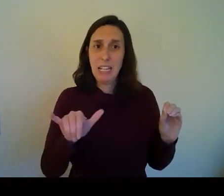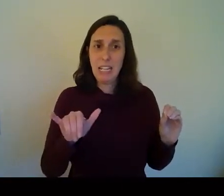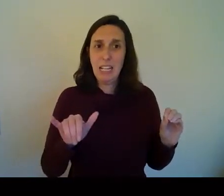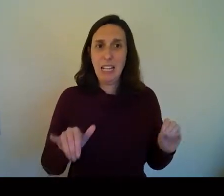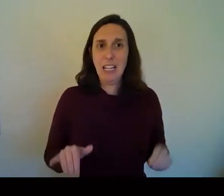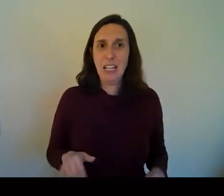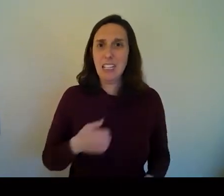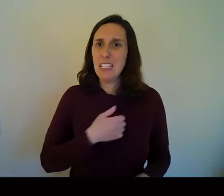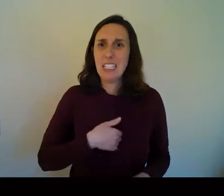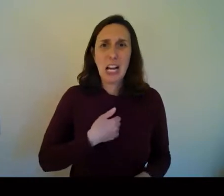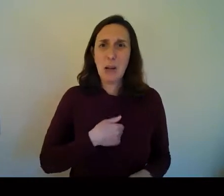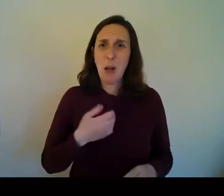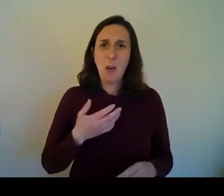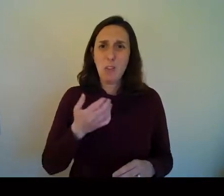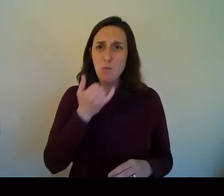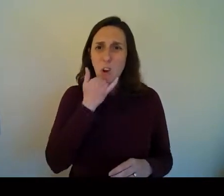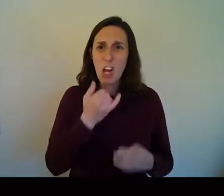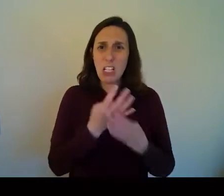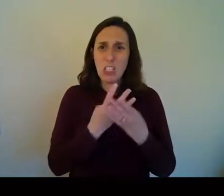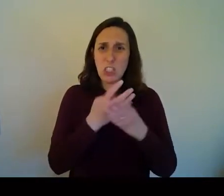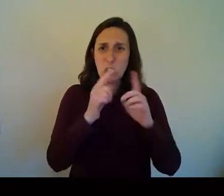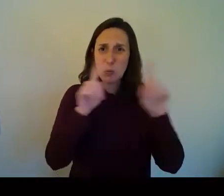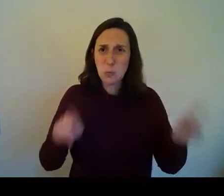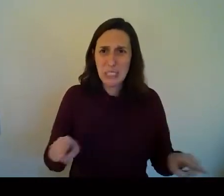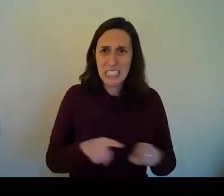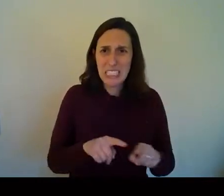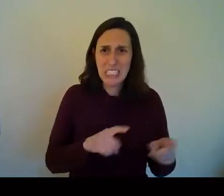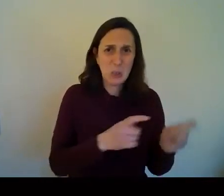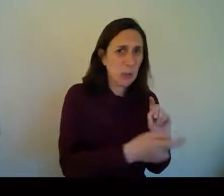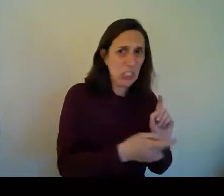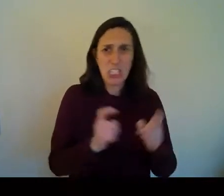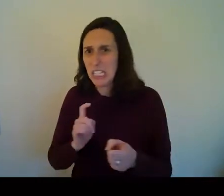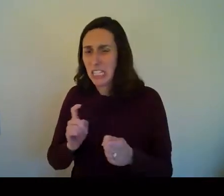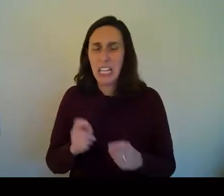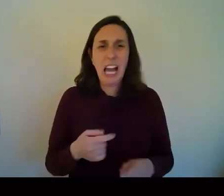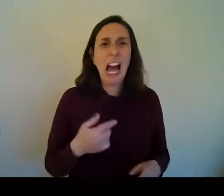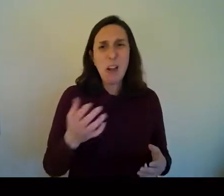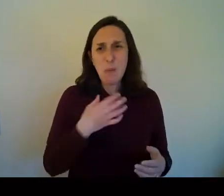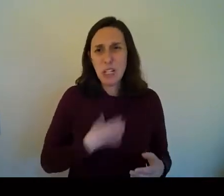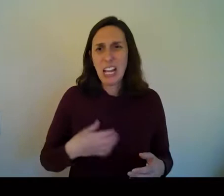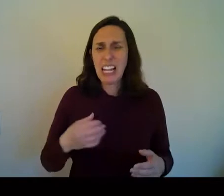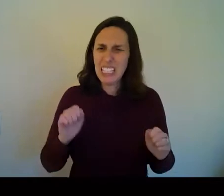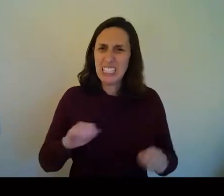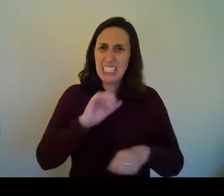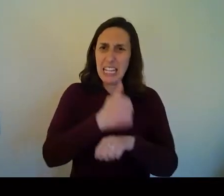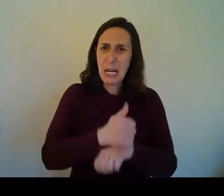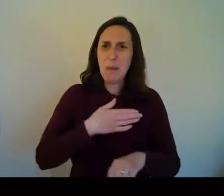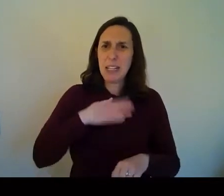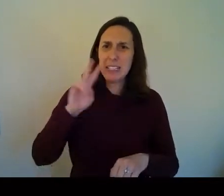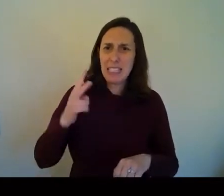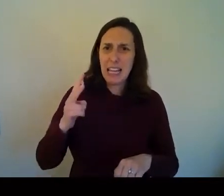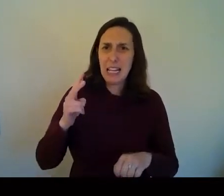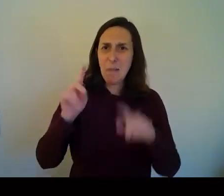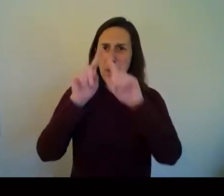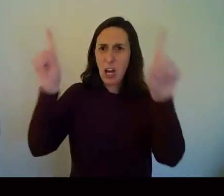Sorry about the screen switching thing. I really want to get my second monitor set up so I can look at the chat window separate